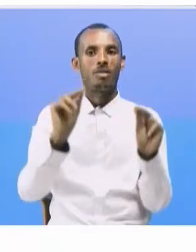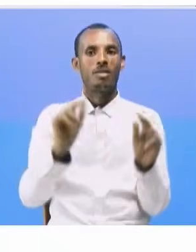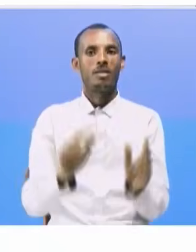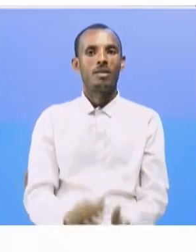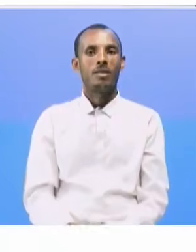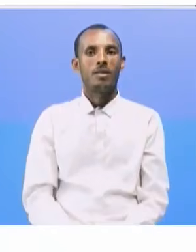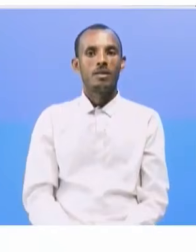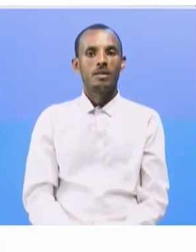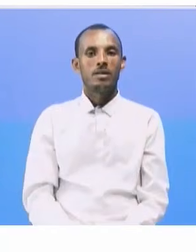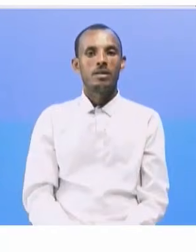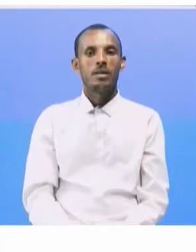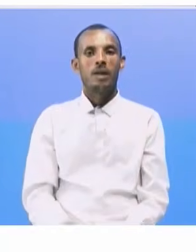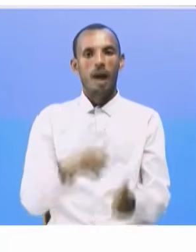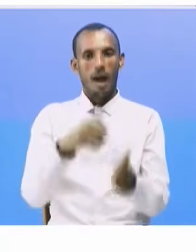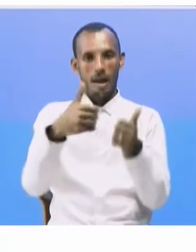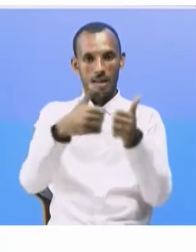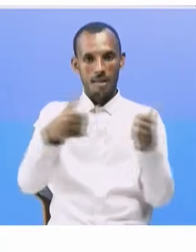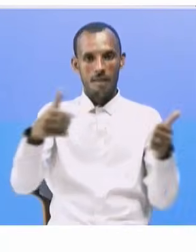whether